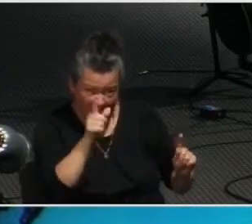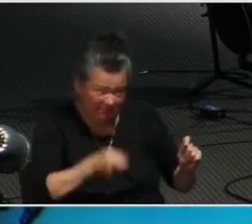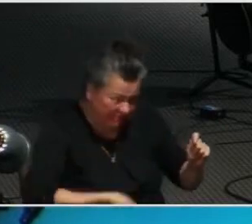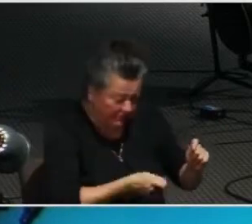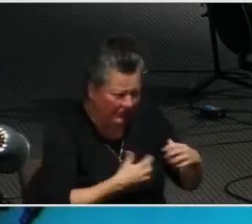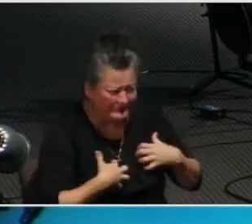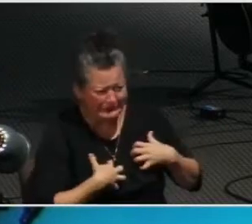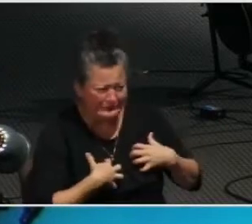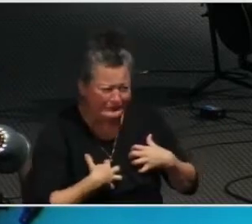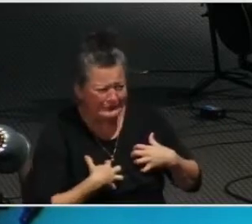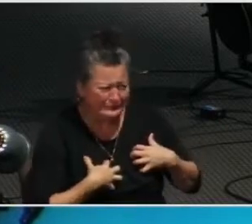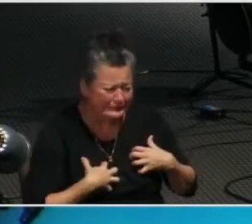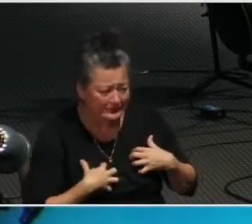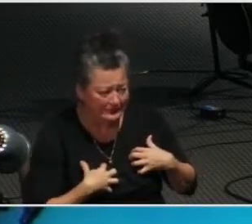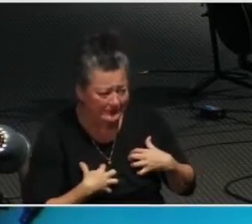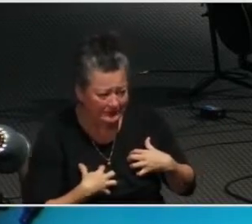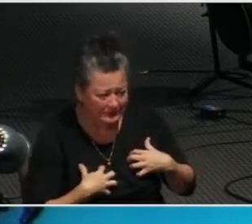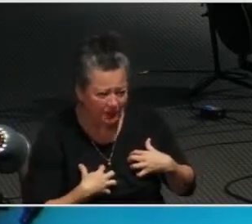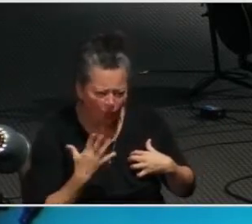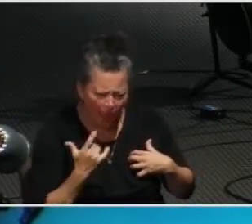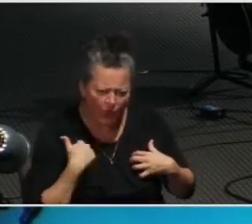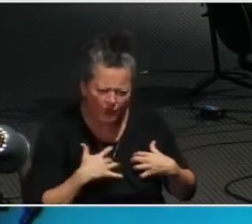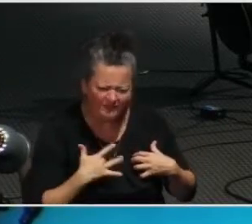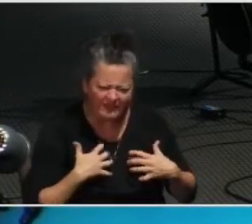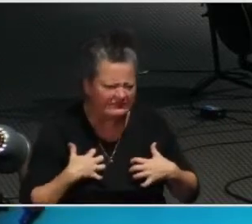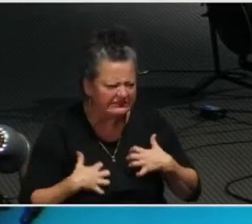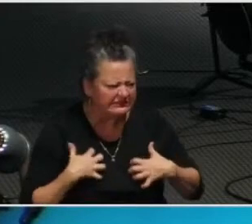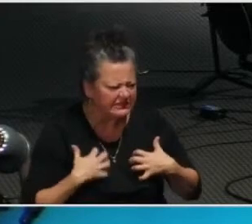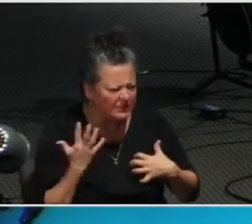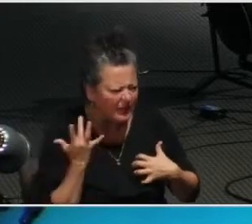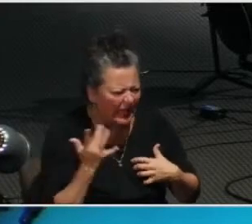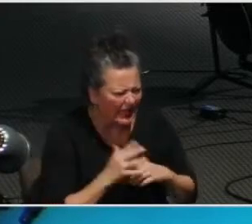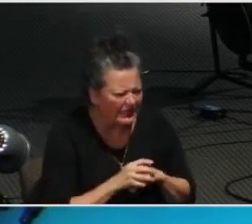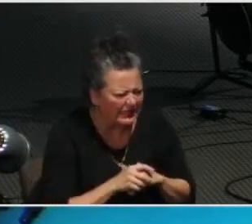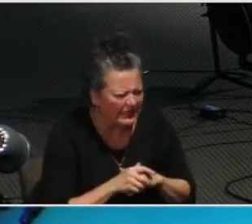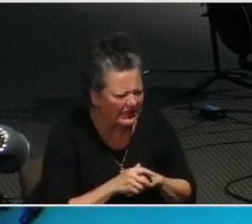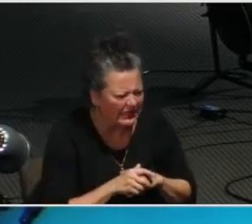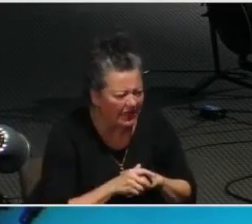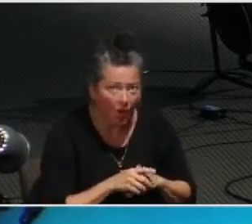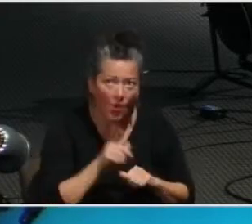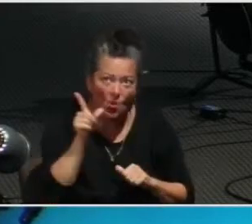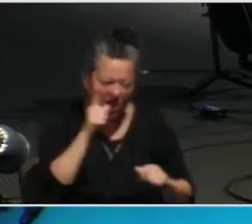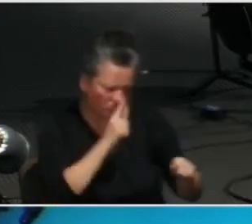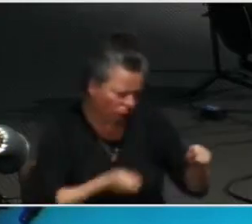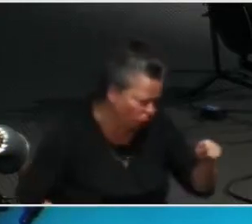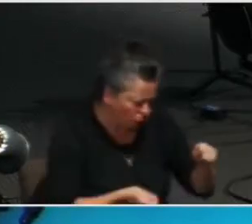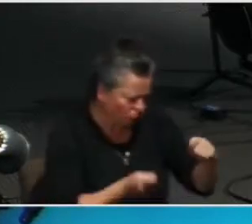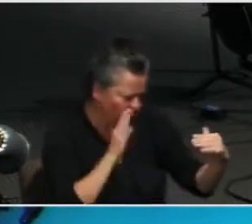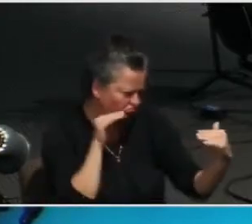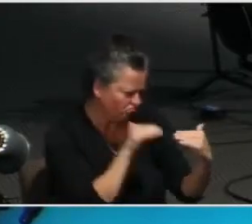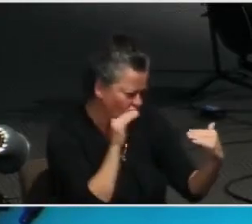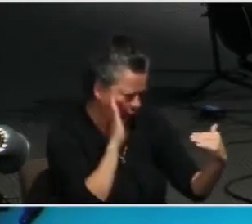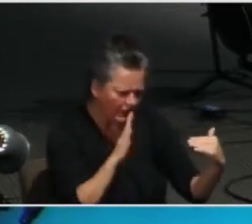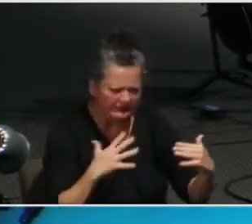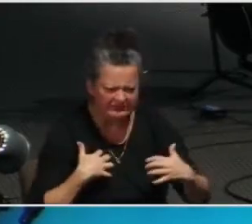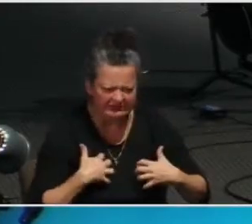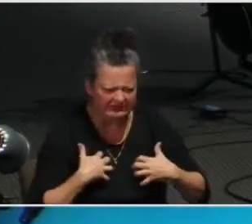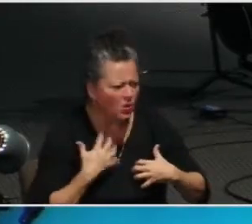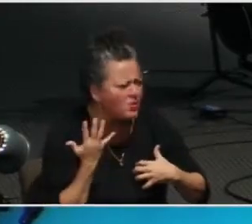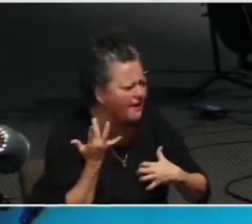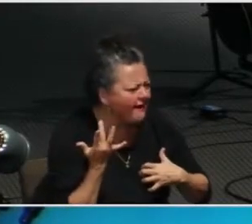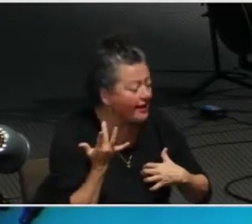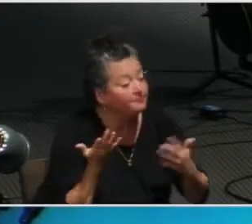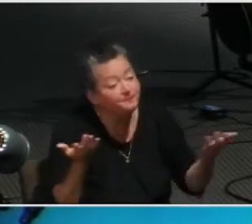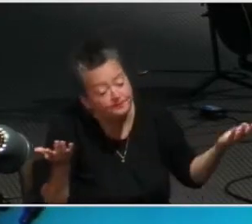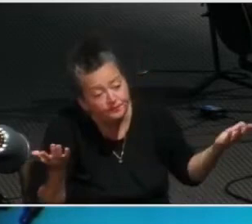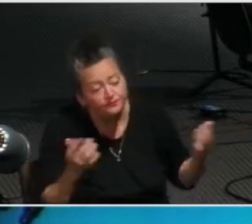struggle with a God who brings justice and a God who brings a just vengeance? Well, here's some possibilities. One reason